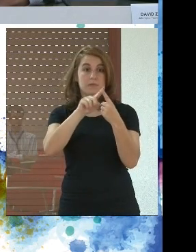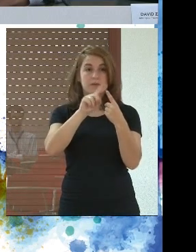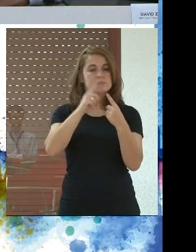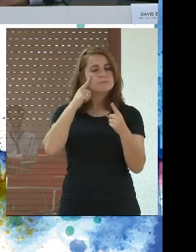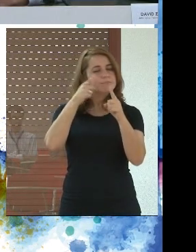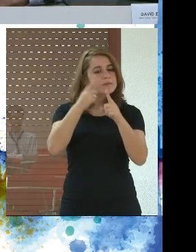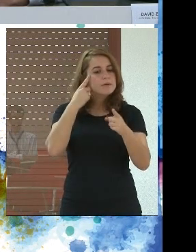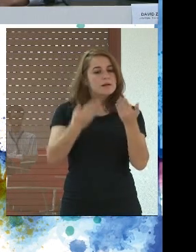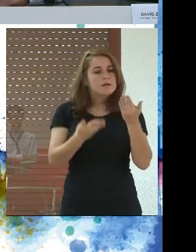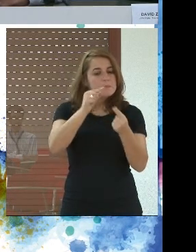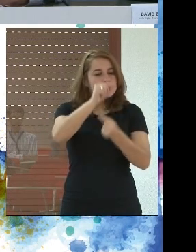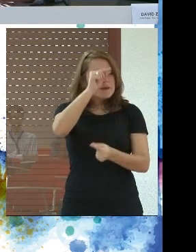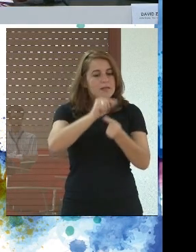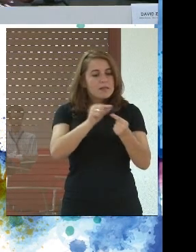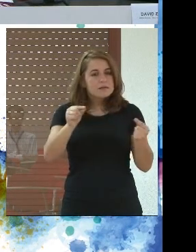we